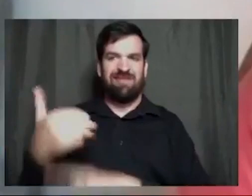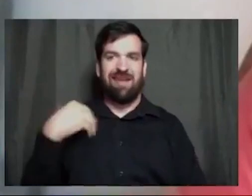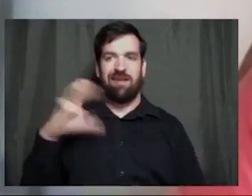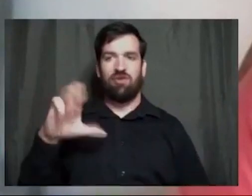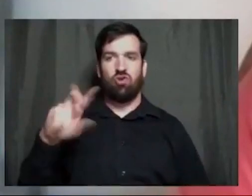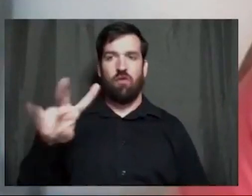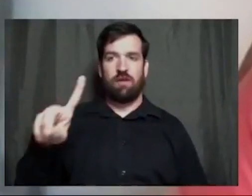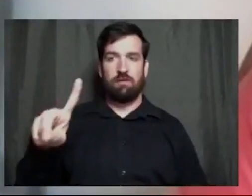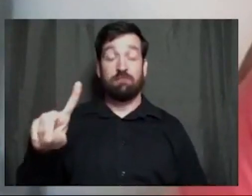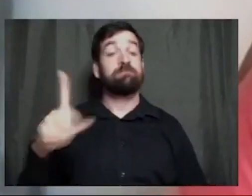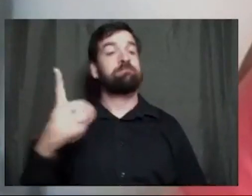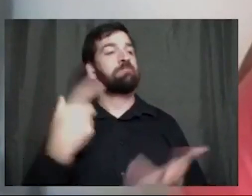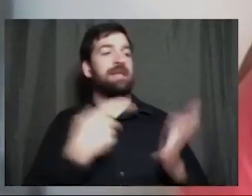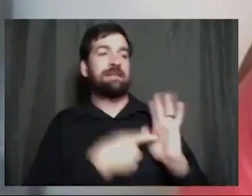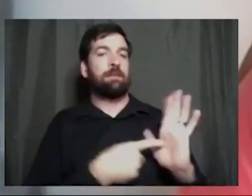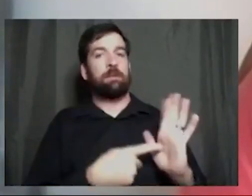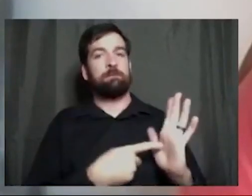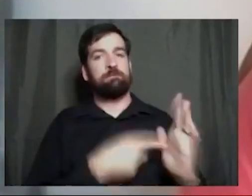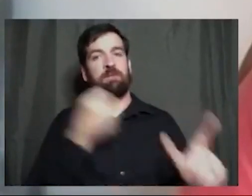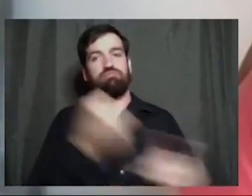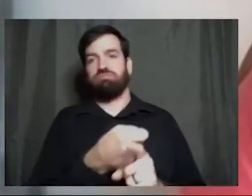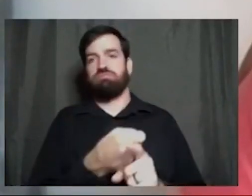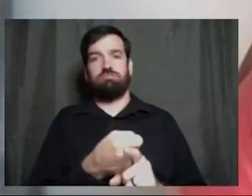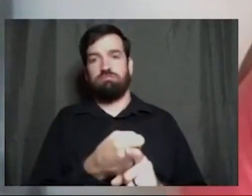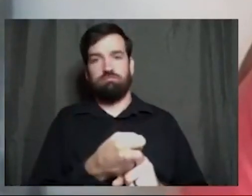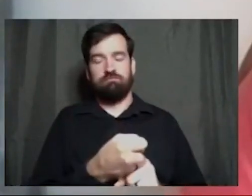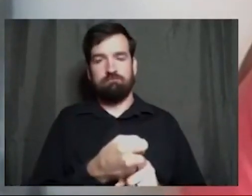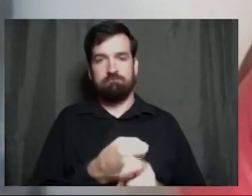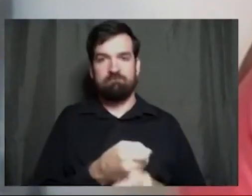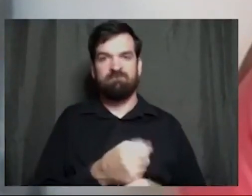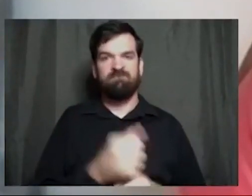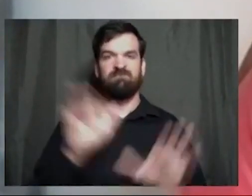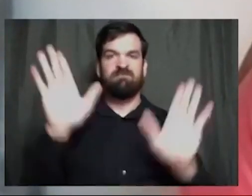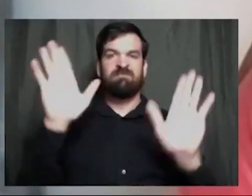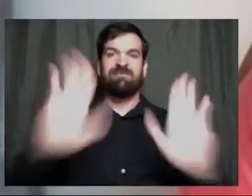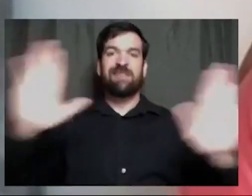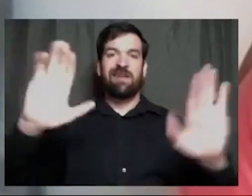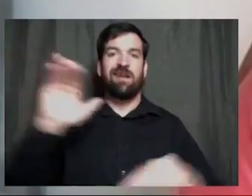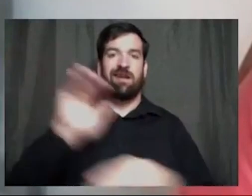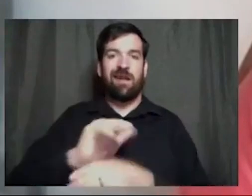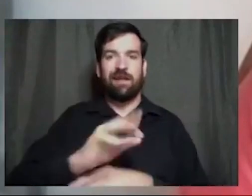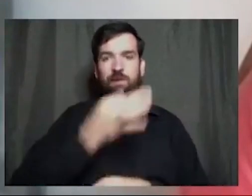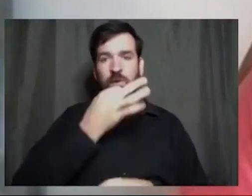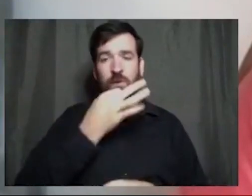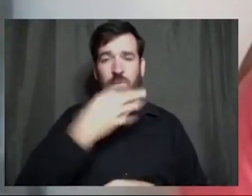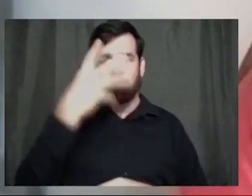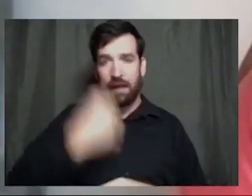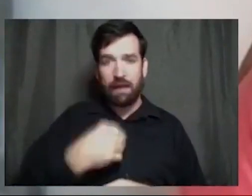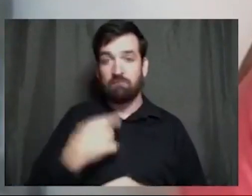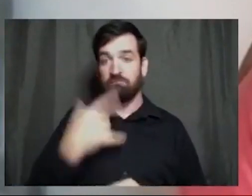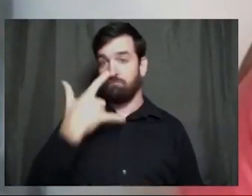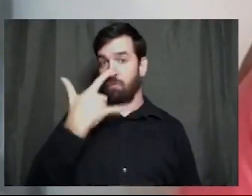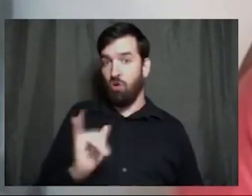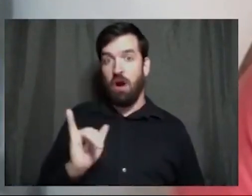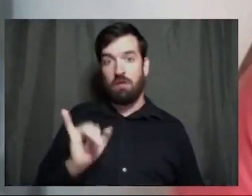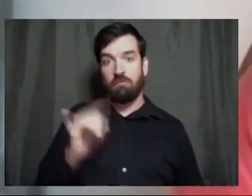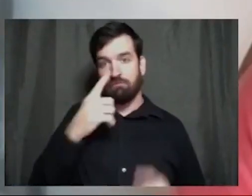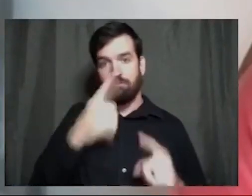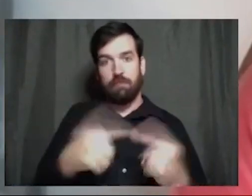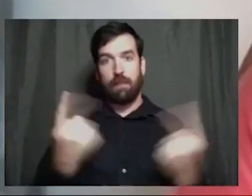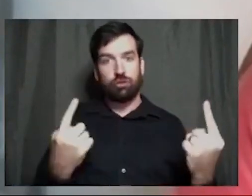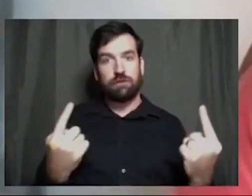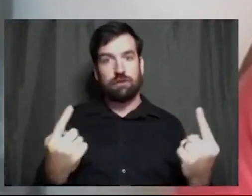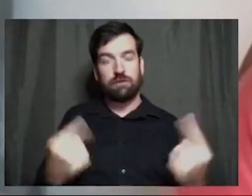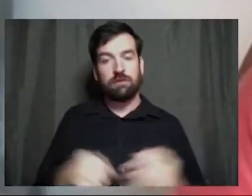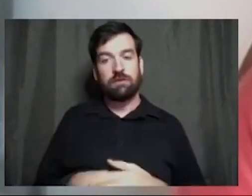So symptoms hit pretty suddenly on a Sunday night as she was going to bed, and they mimicked allergies. And so we hit